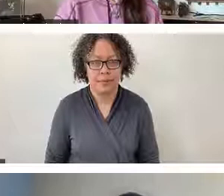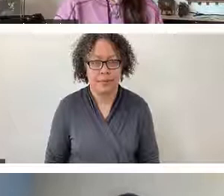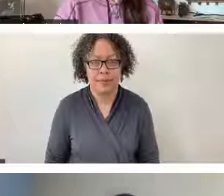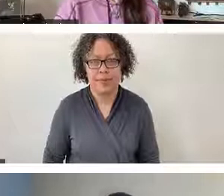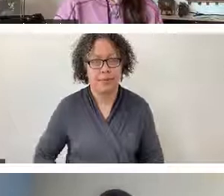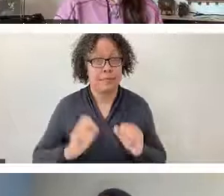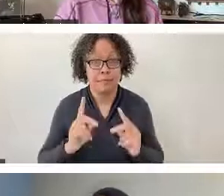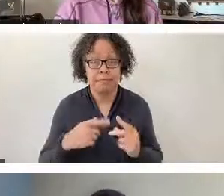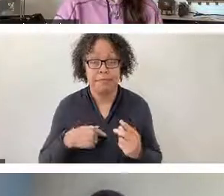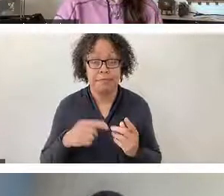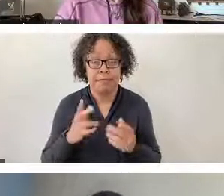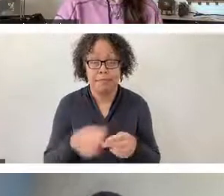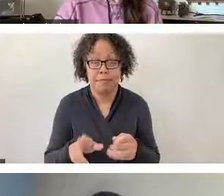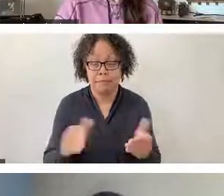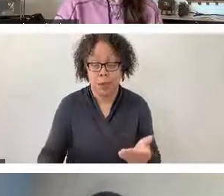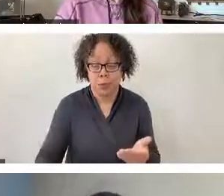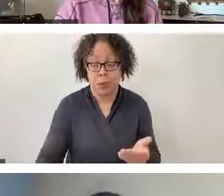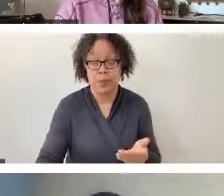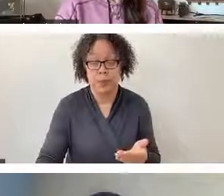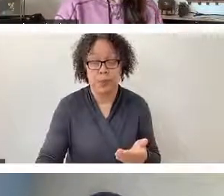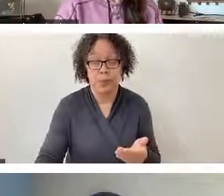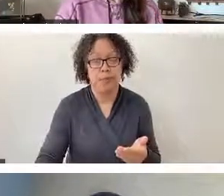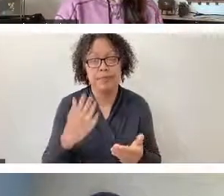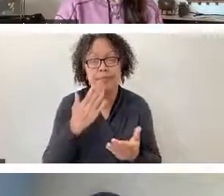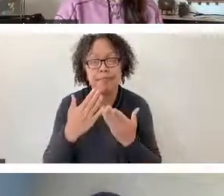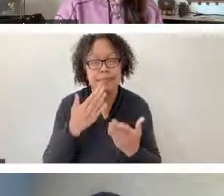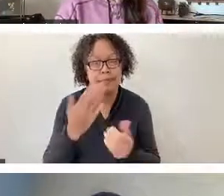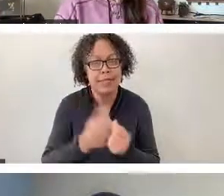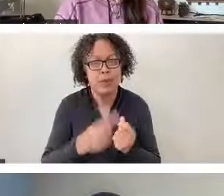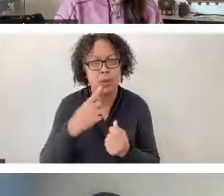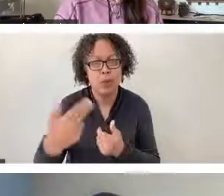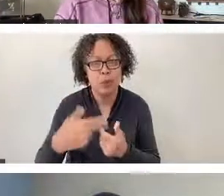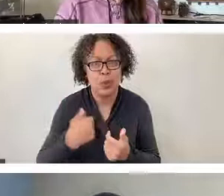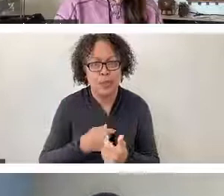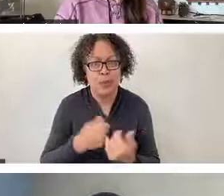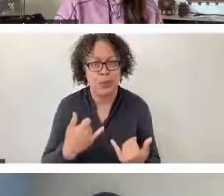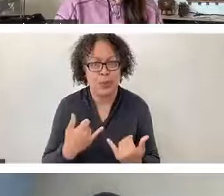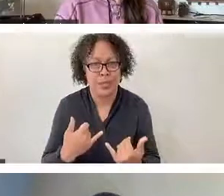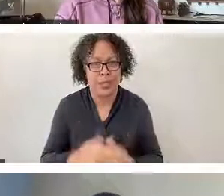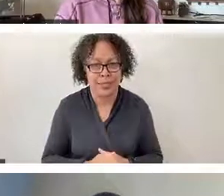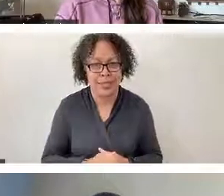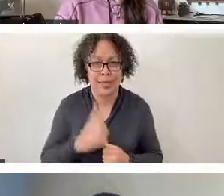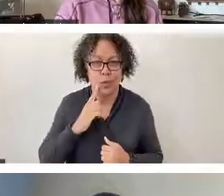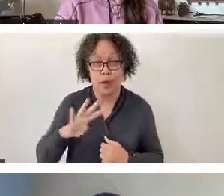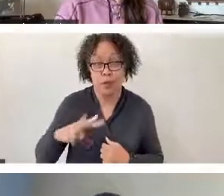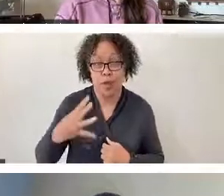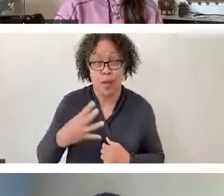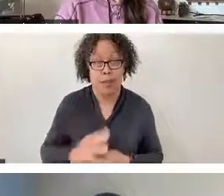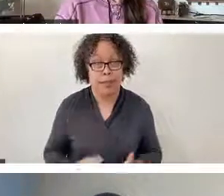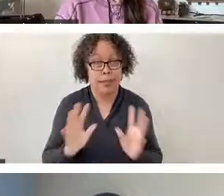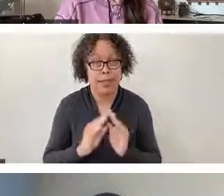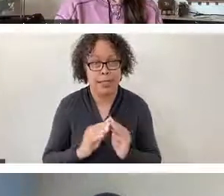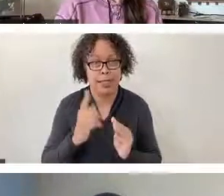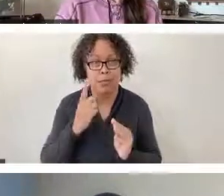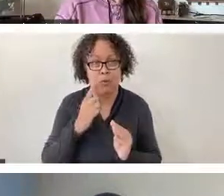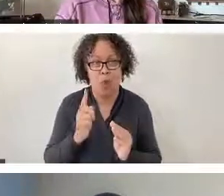Okay, I'll just do a little intro. So thank you everyone for joining us today in our fourth session of the